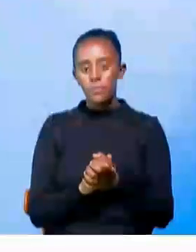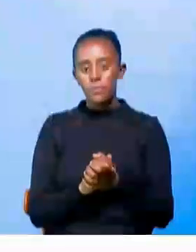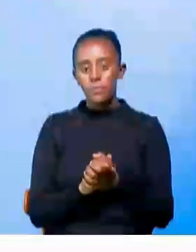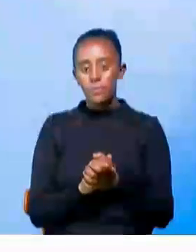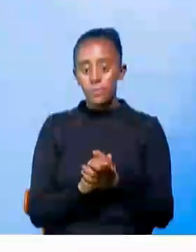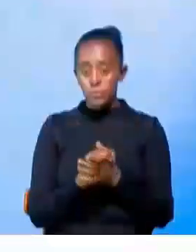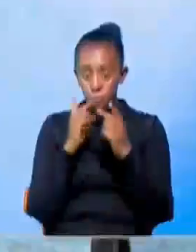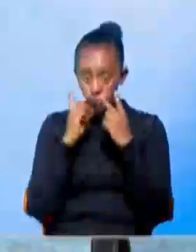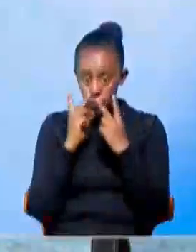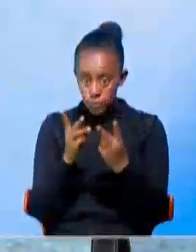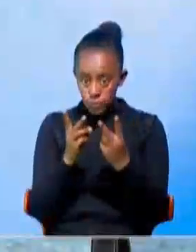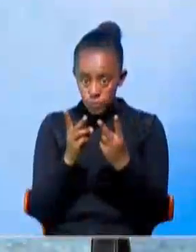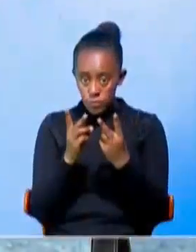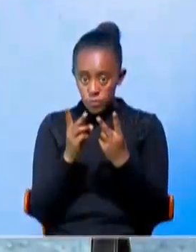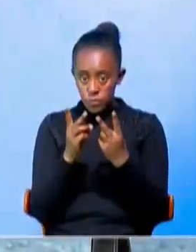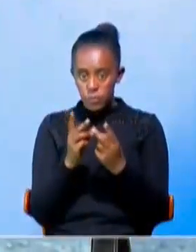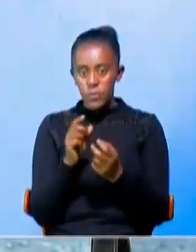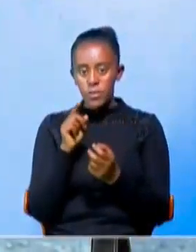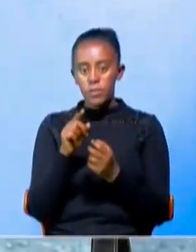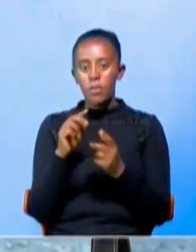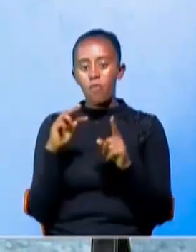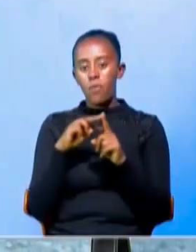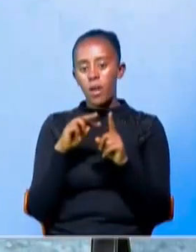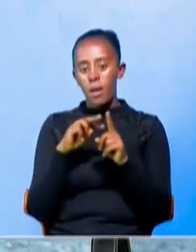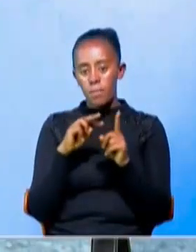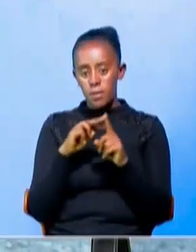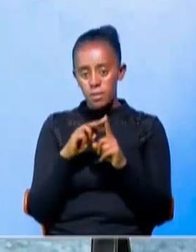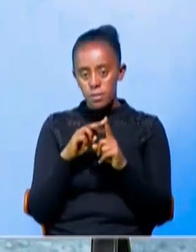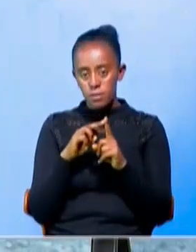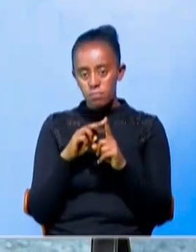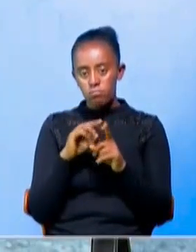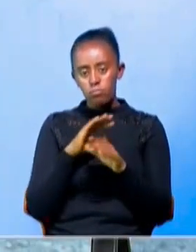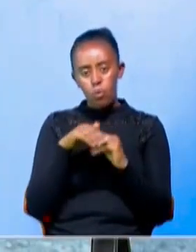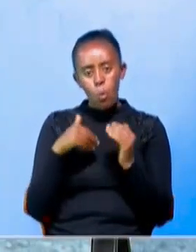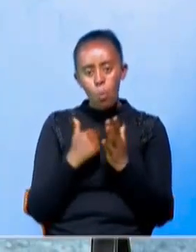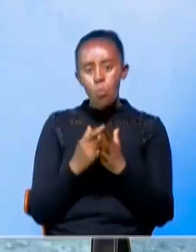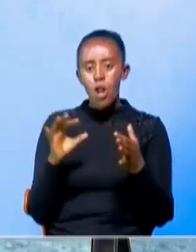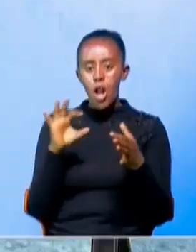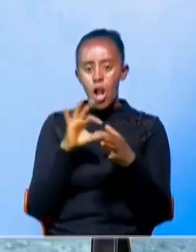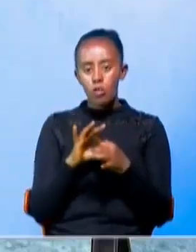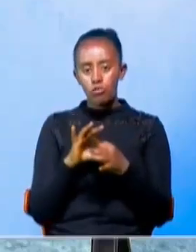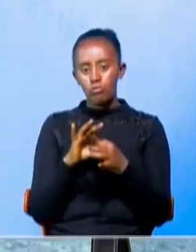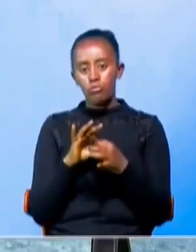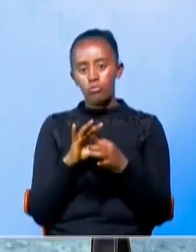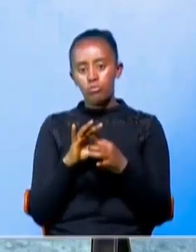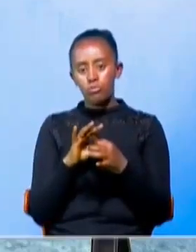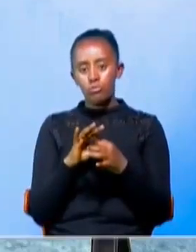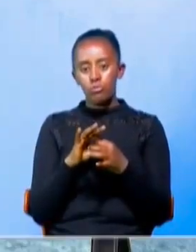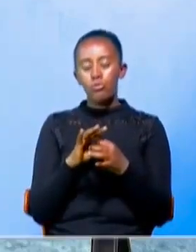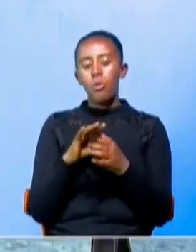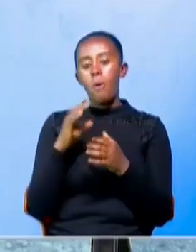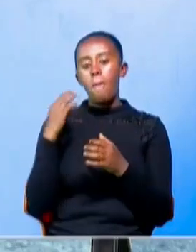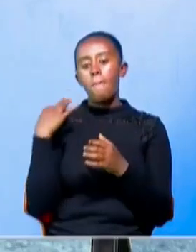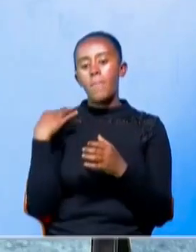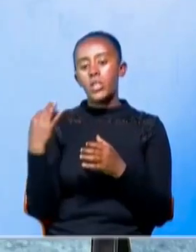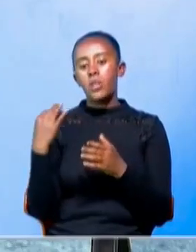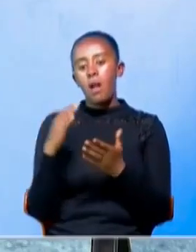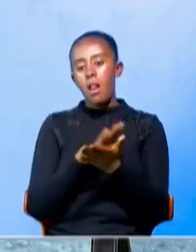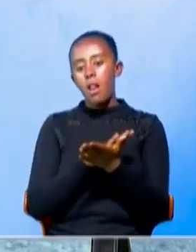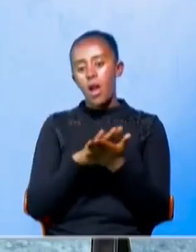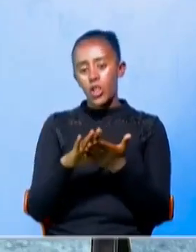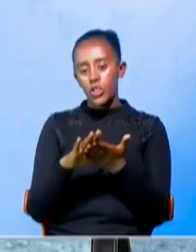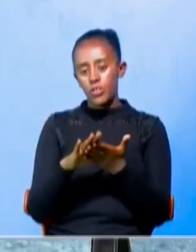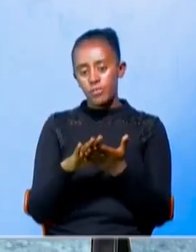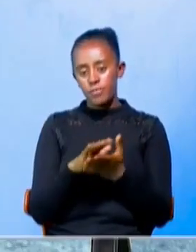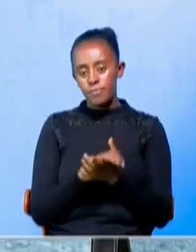You see, these are some of the vocabularies. They are all related with what? With the personal